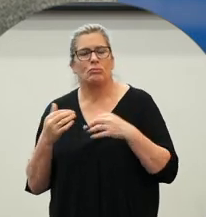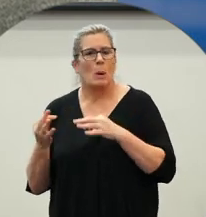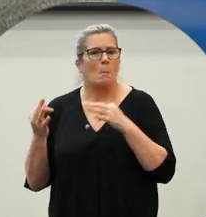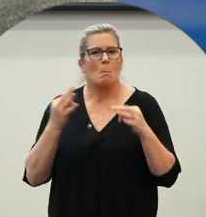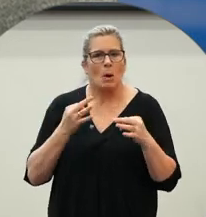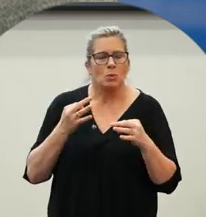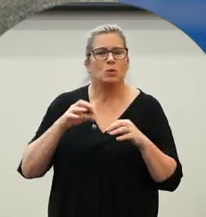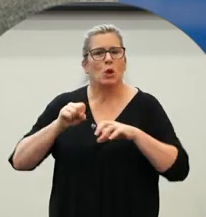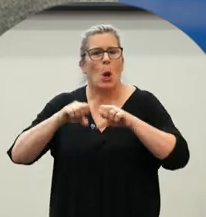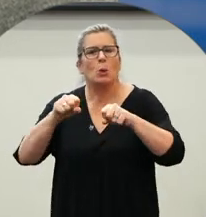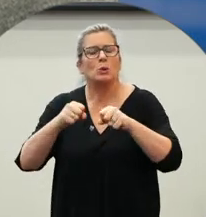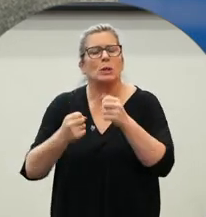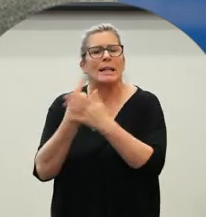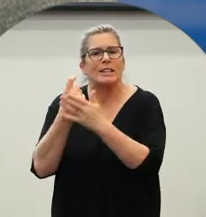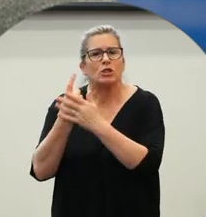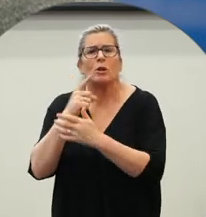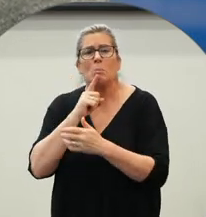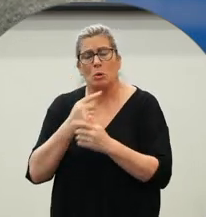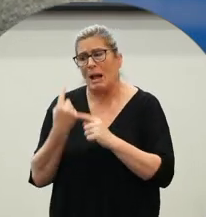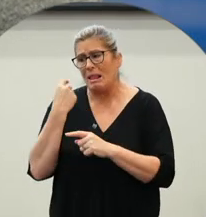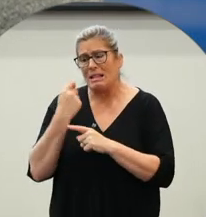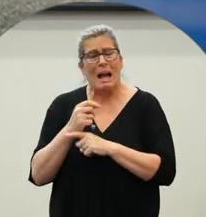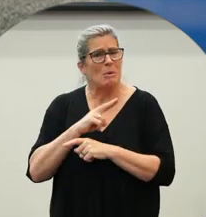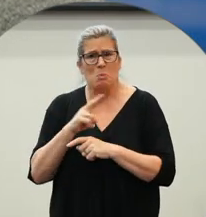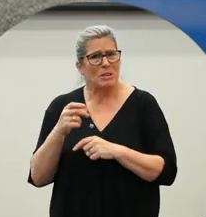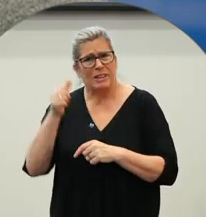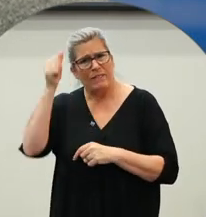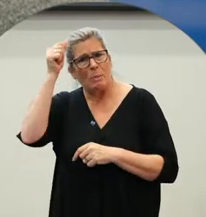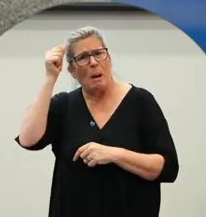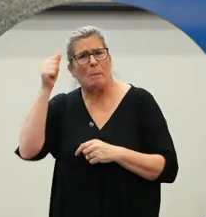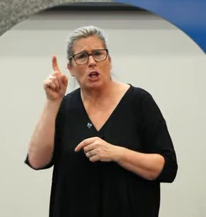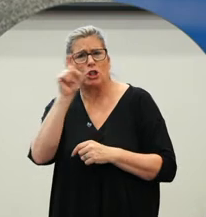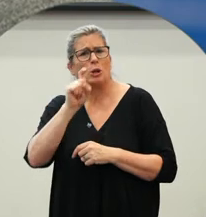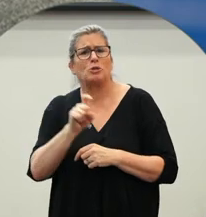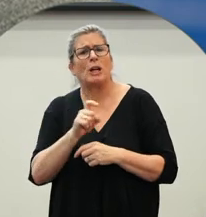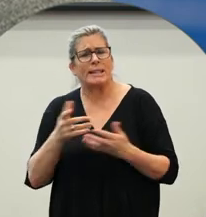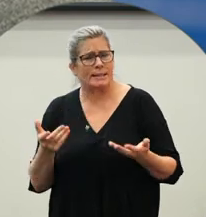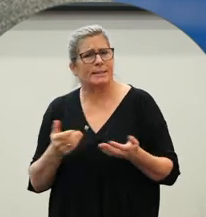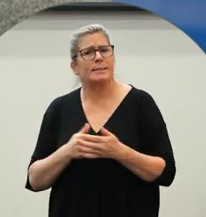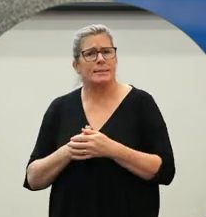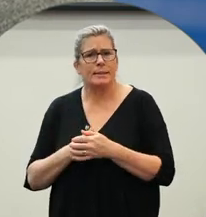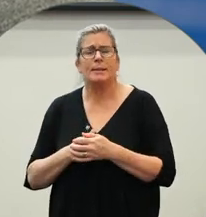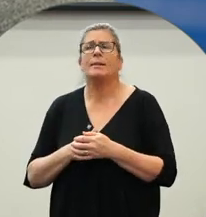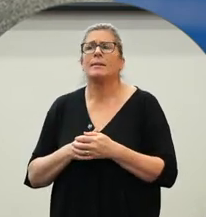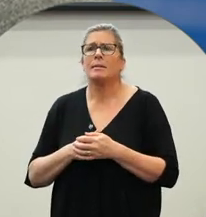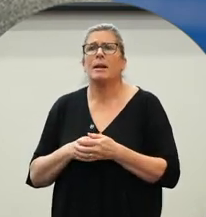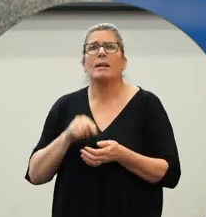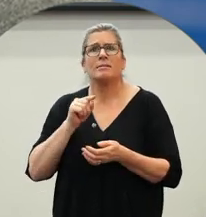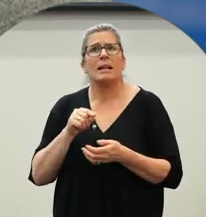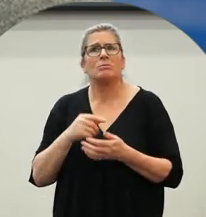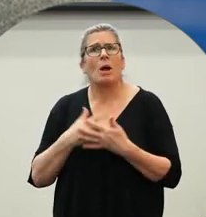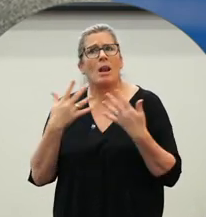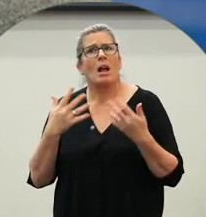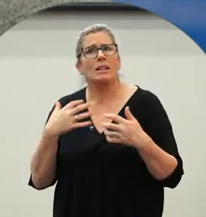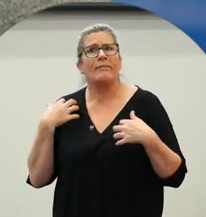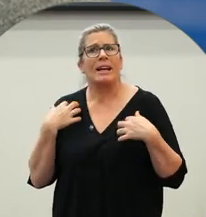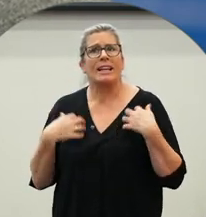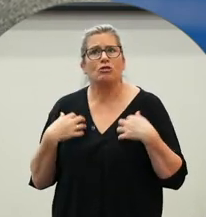time when it wasn't a popular subject. And that got a lot of interest in